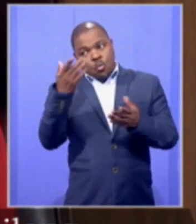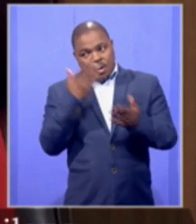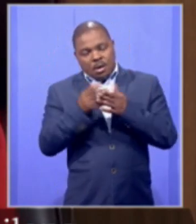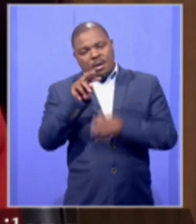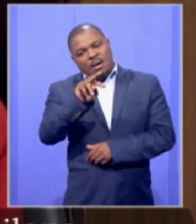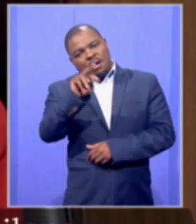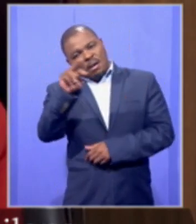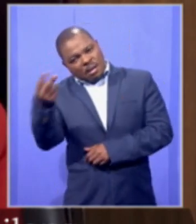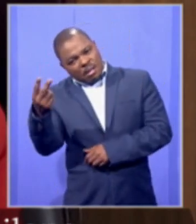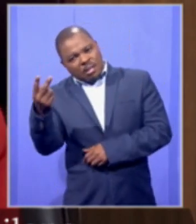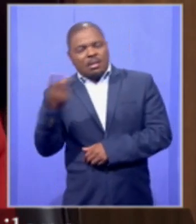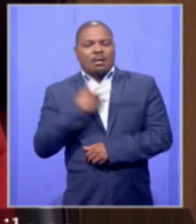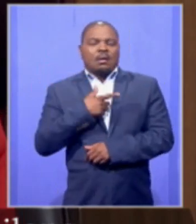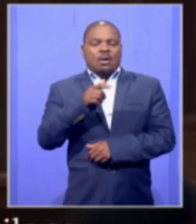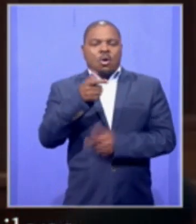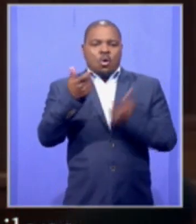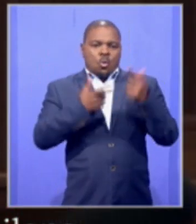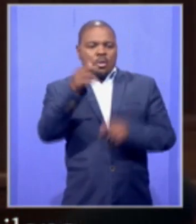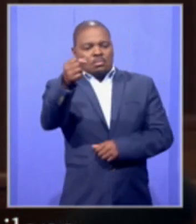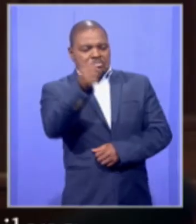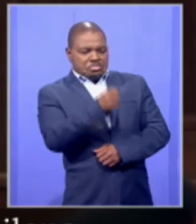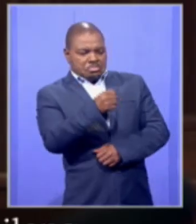another defense counsel.